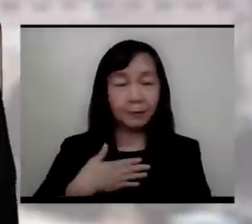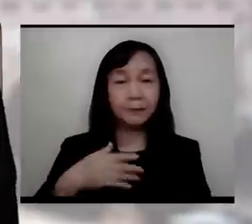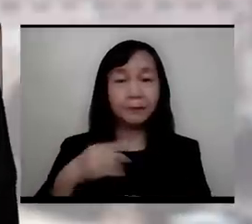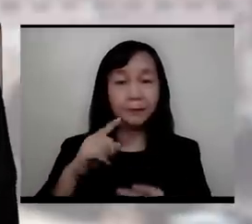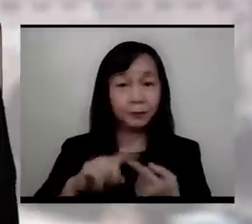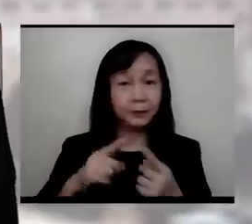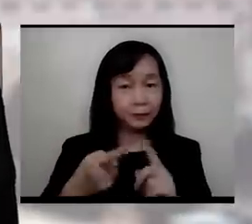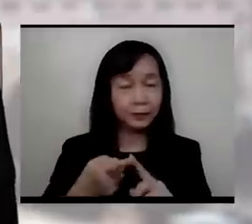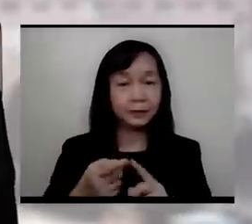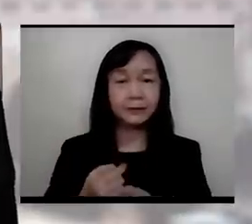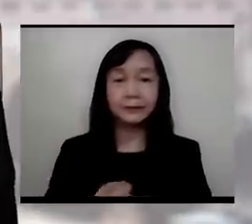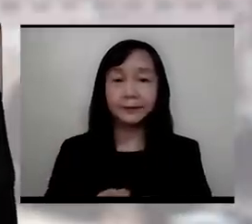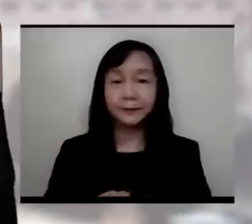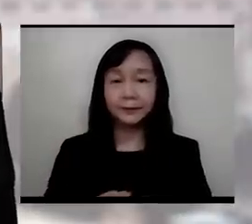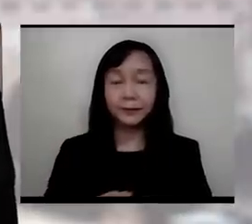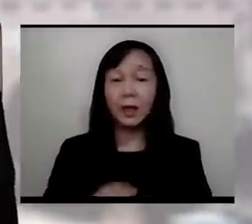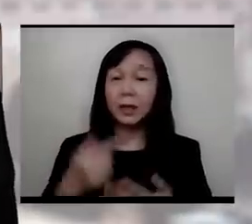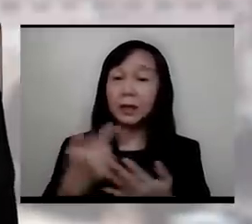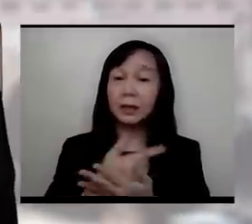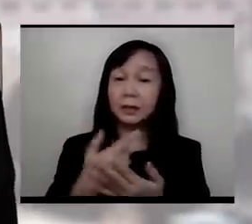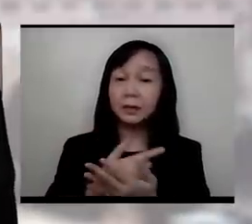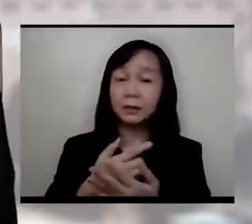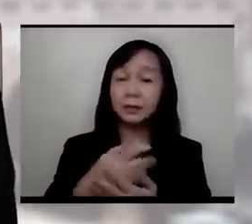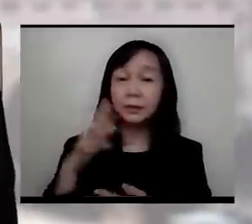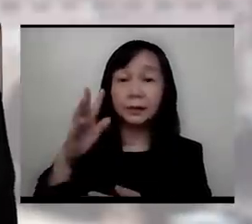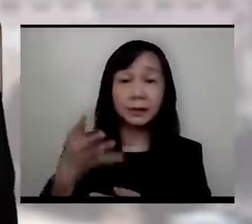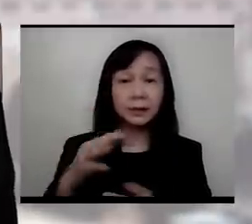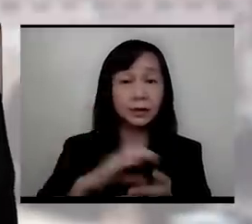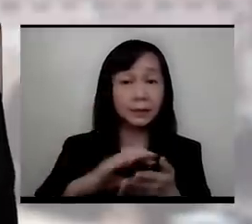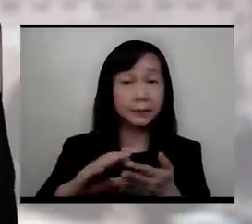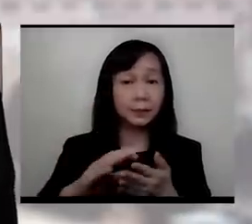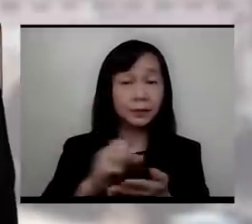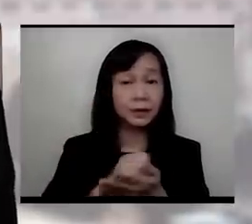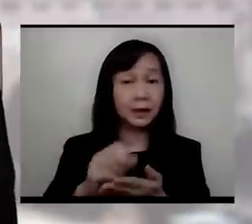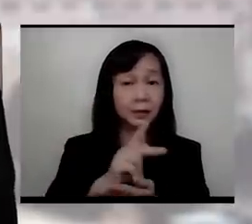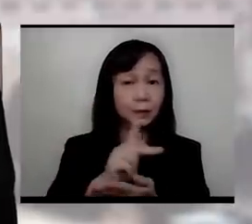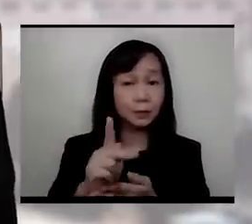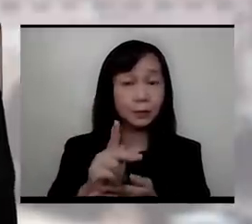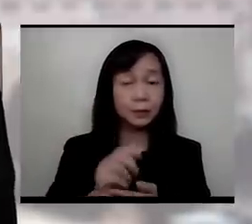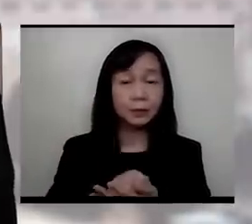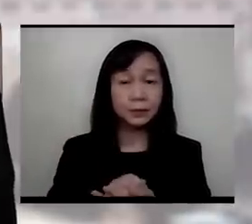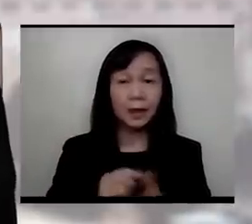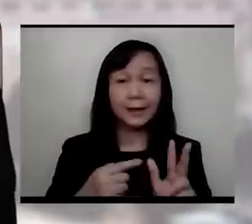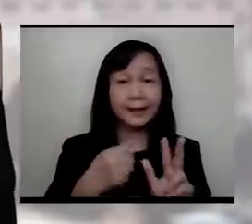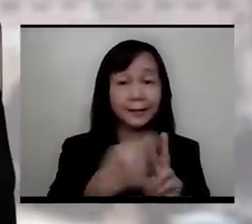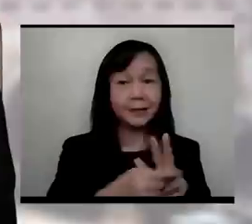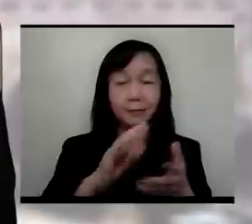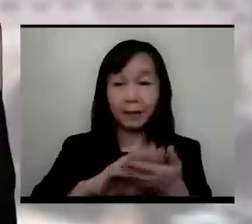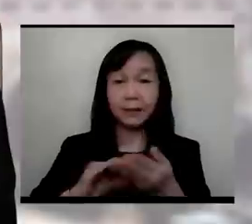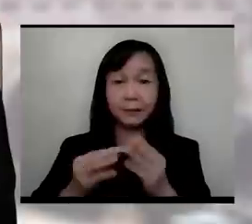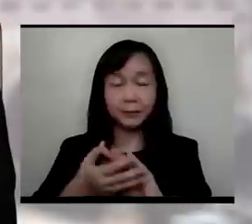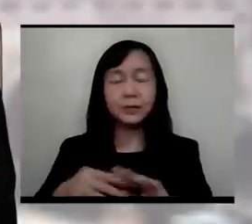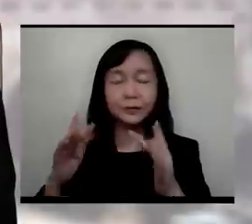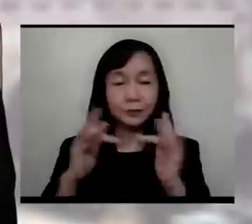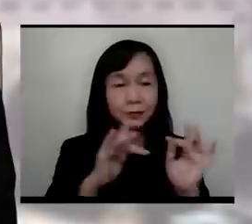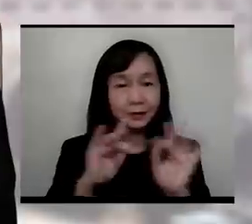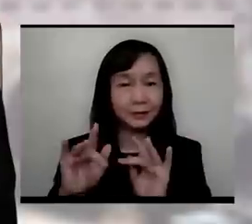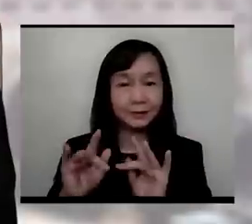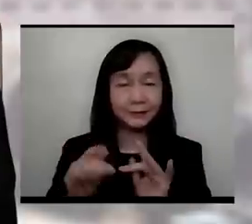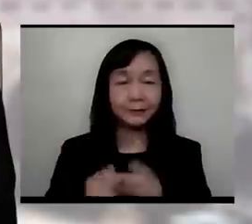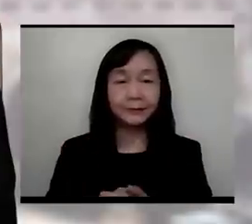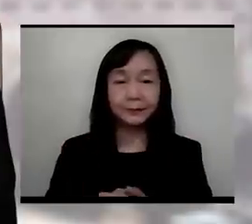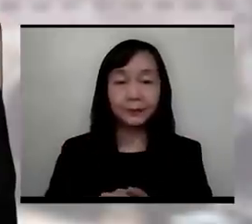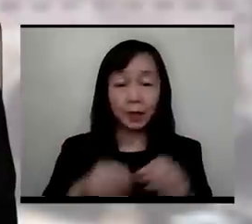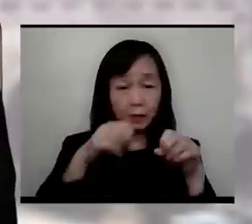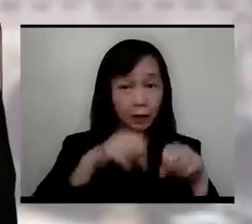The Gospel is the 15th chapter Of St. Luke The three parables of mercy The